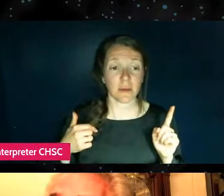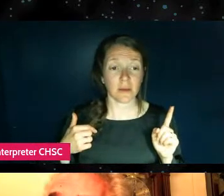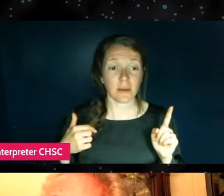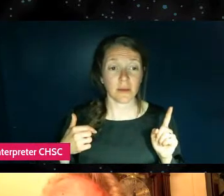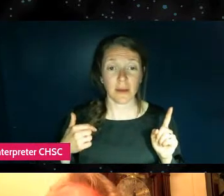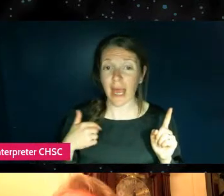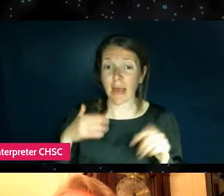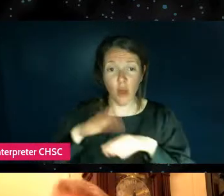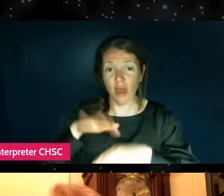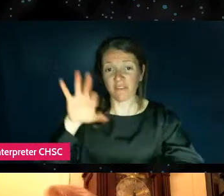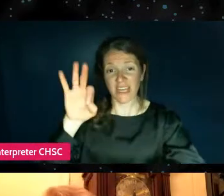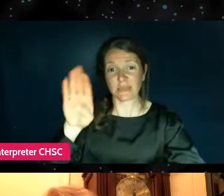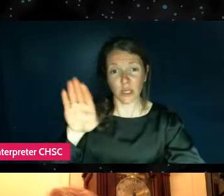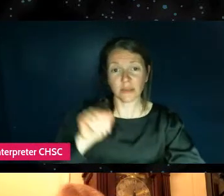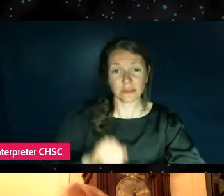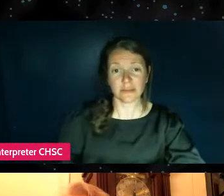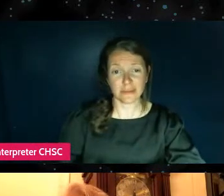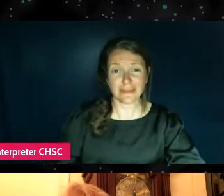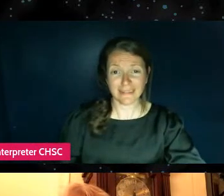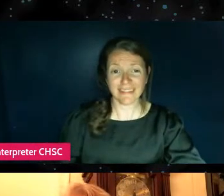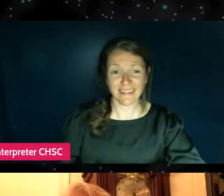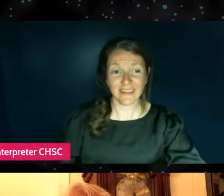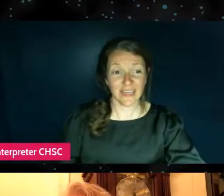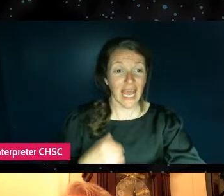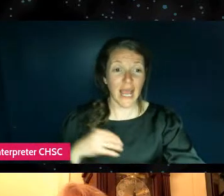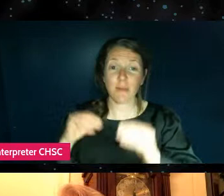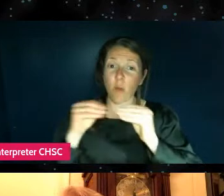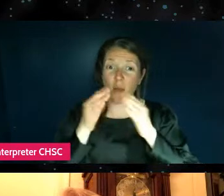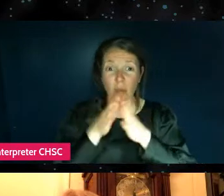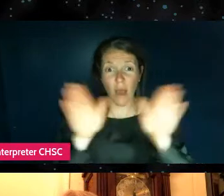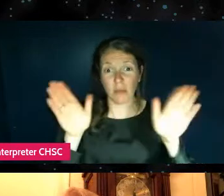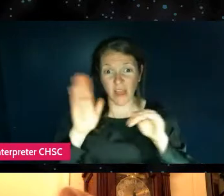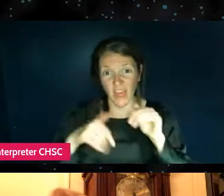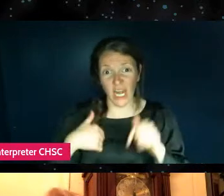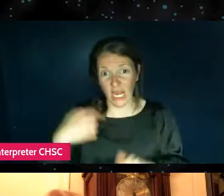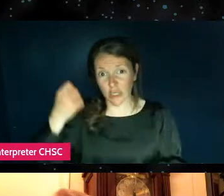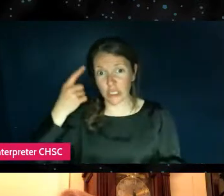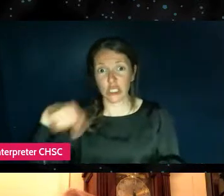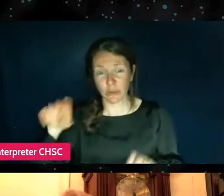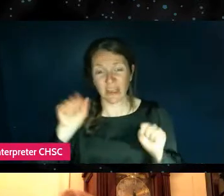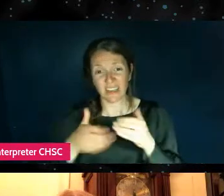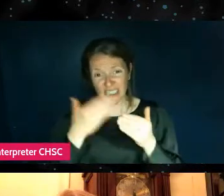I'm on Facebook and I'm like, I'm more public than I realize. So